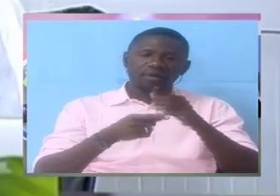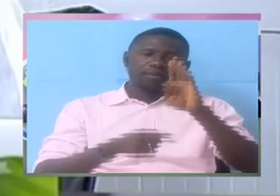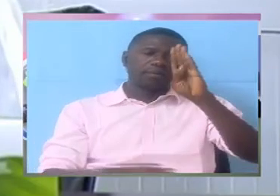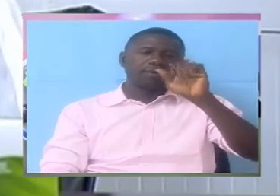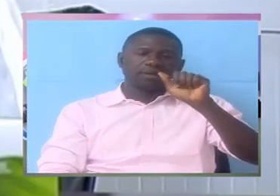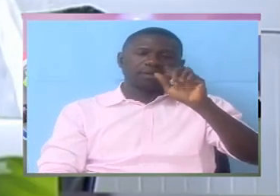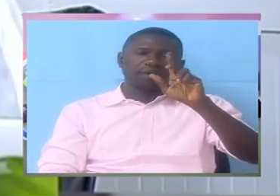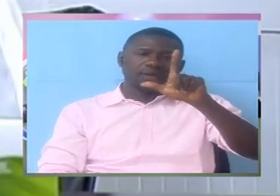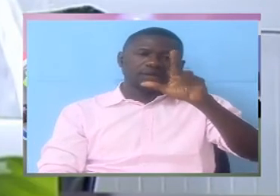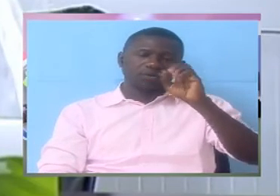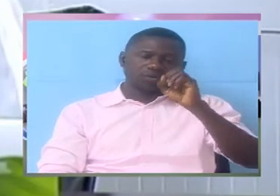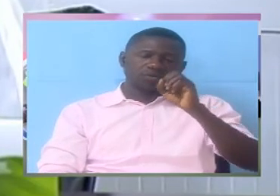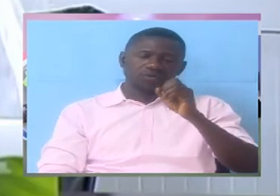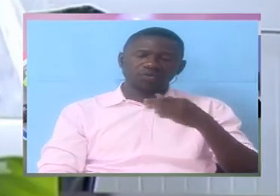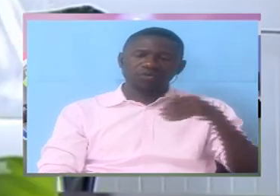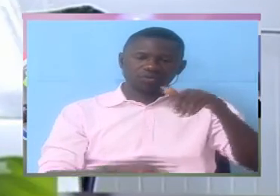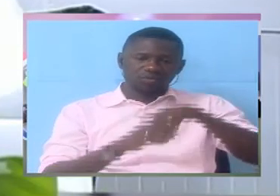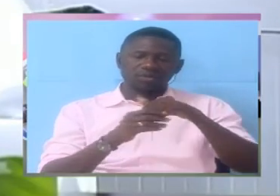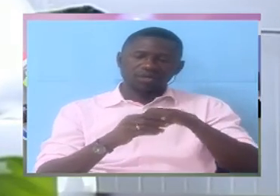Prior to